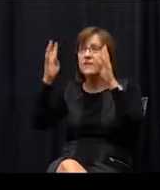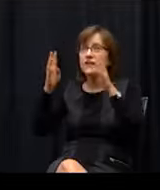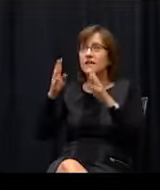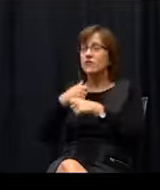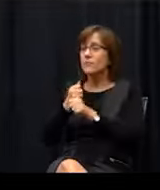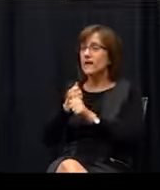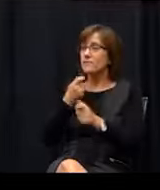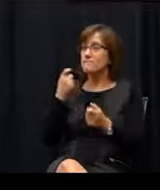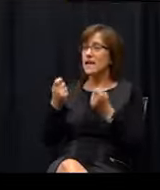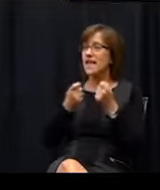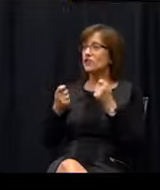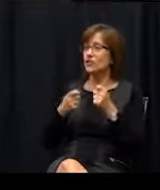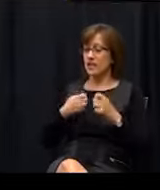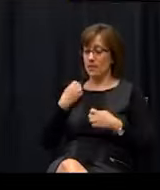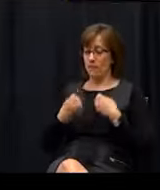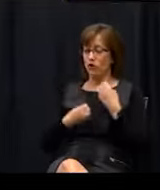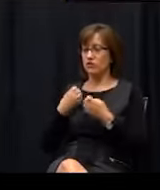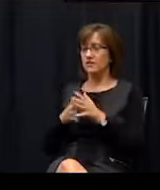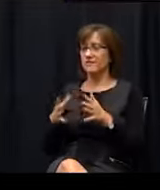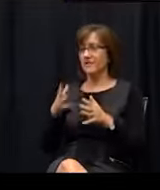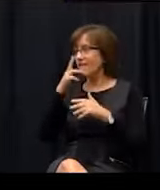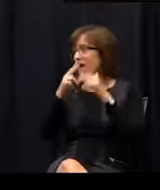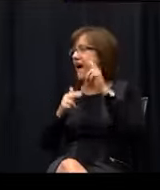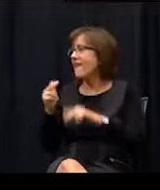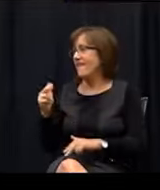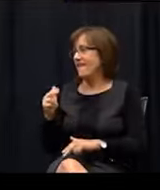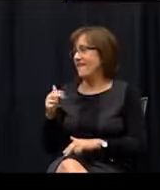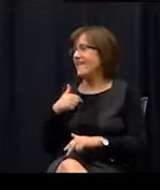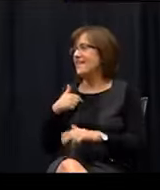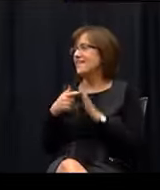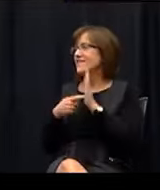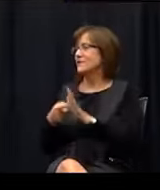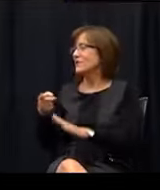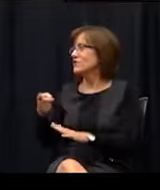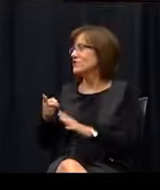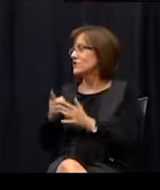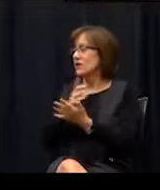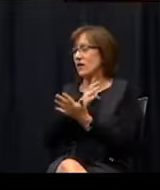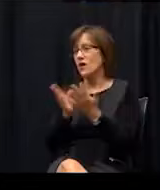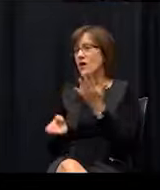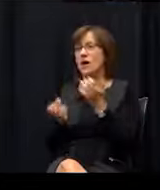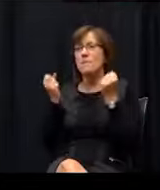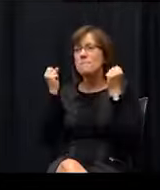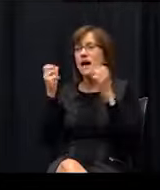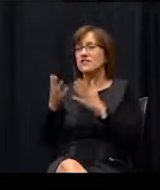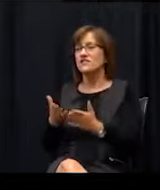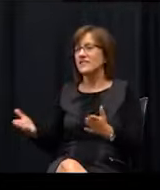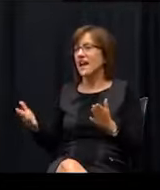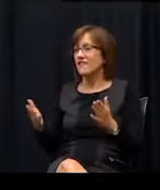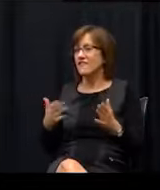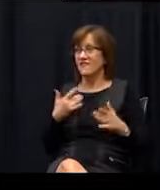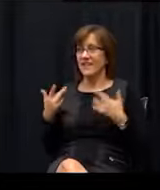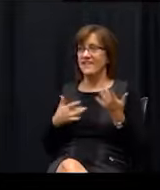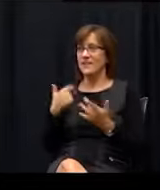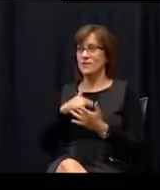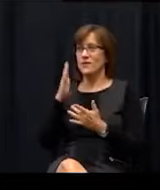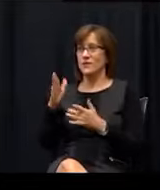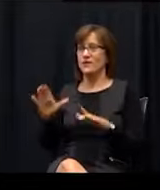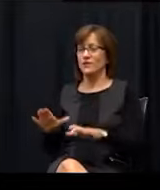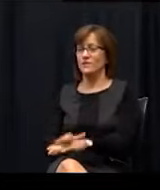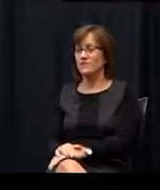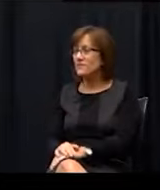so much fun. So I am going to show you guys a whole bunch of stuff that we're going to